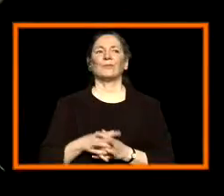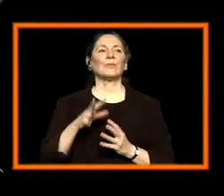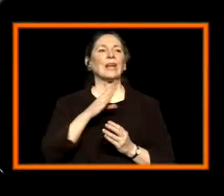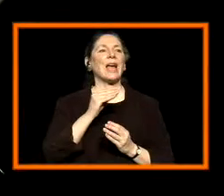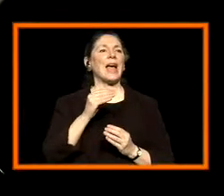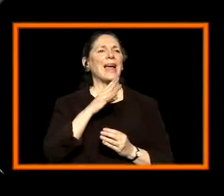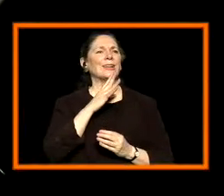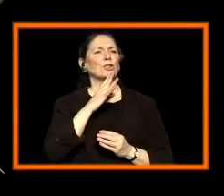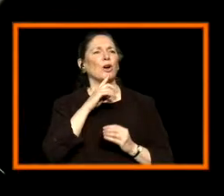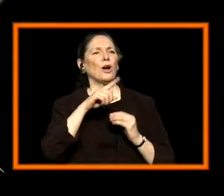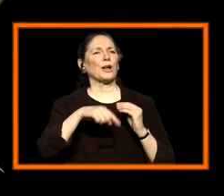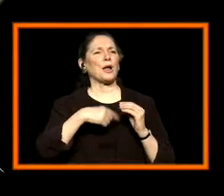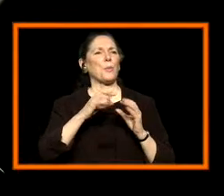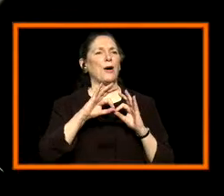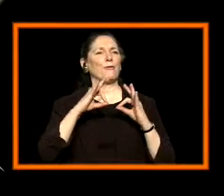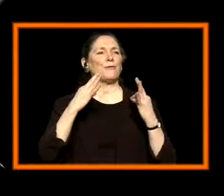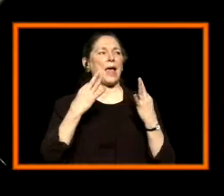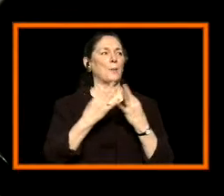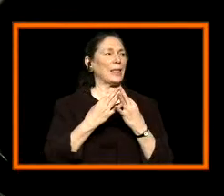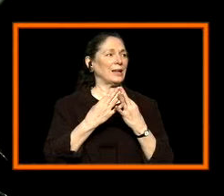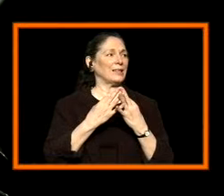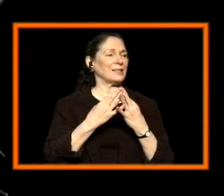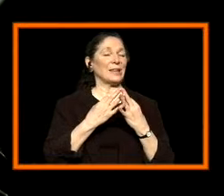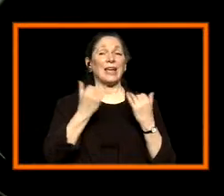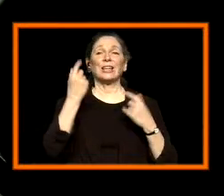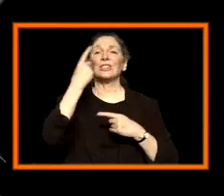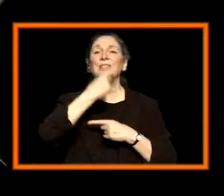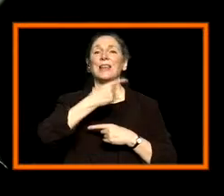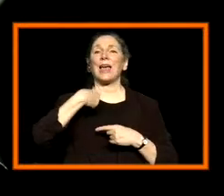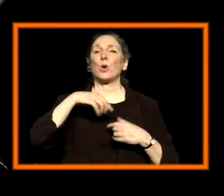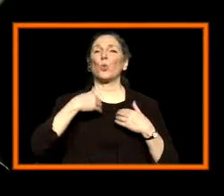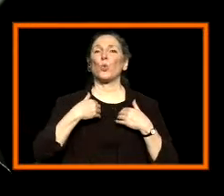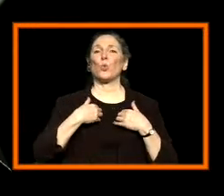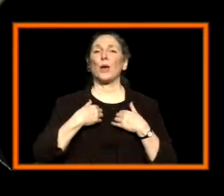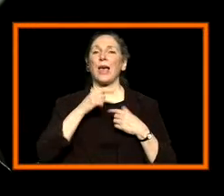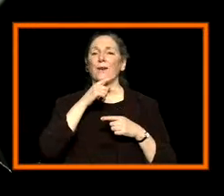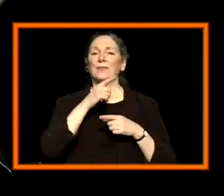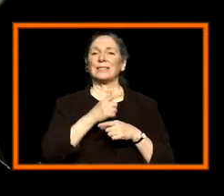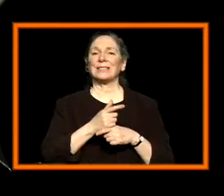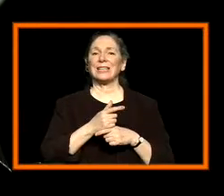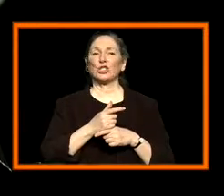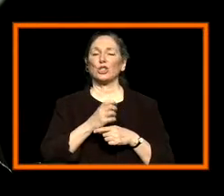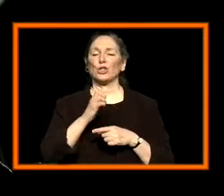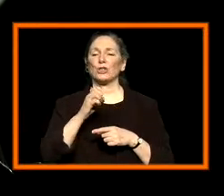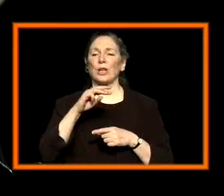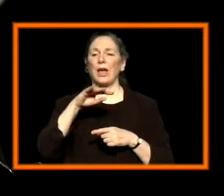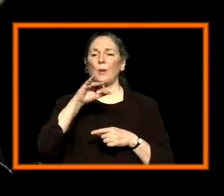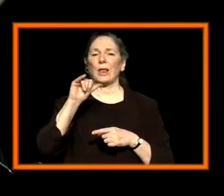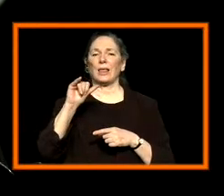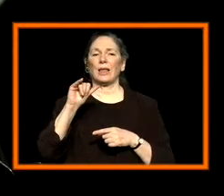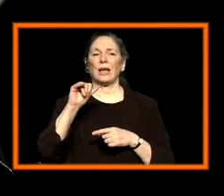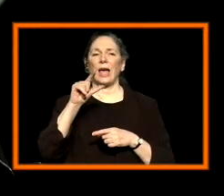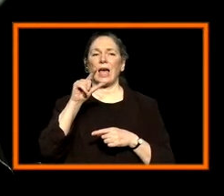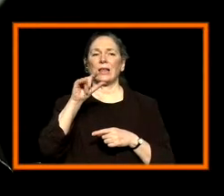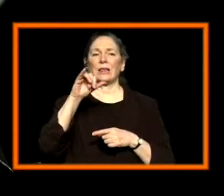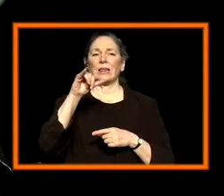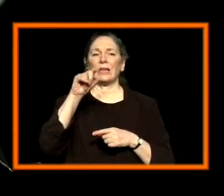And speaking of families, today we have sisters Emily and